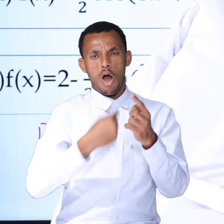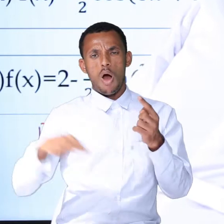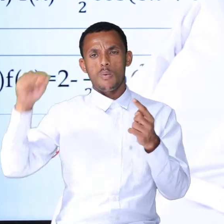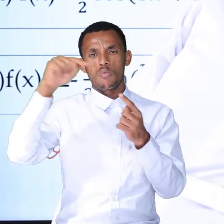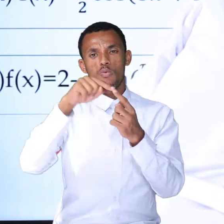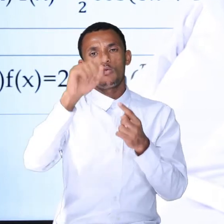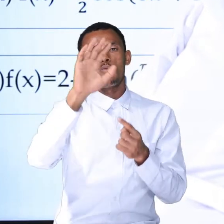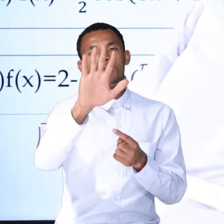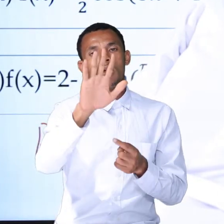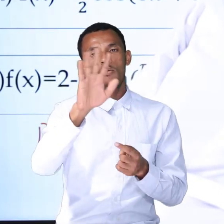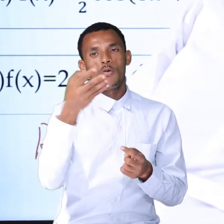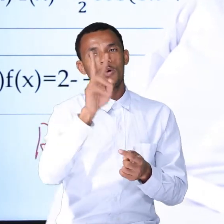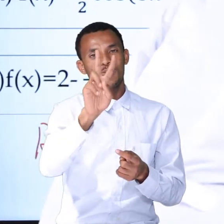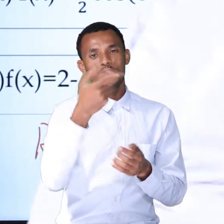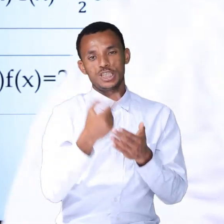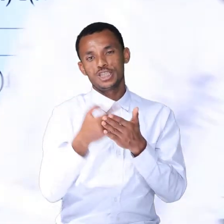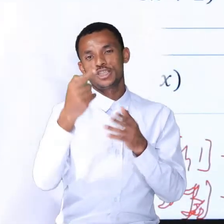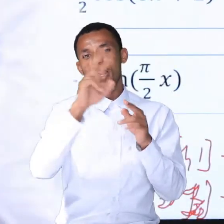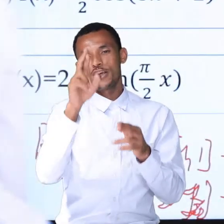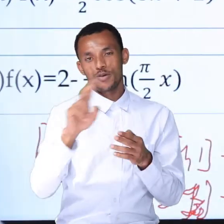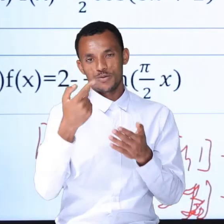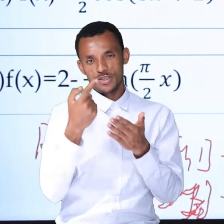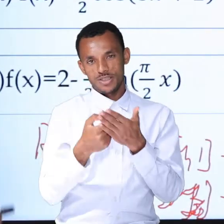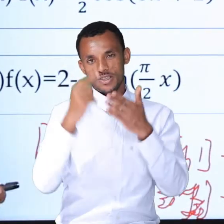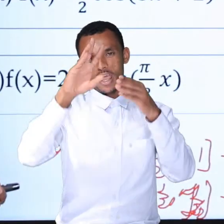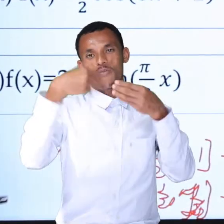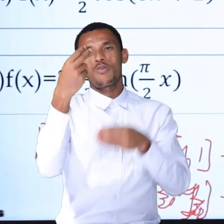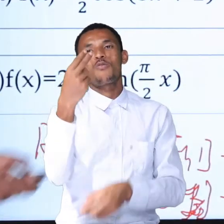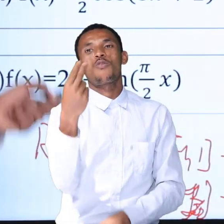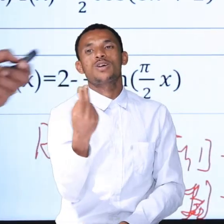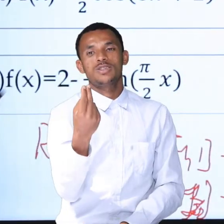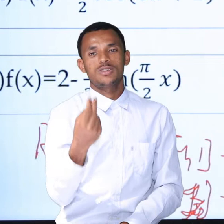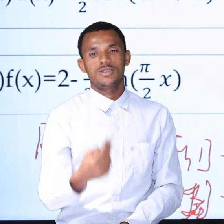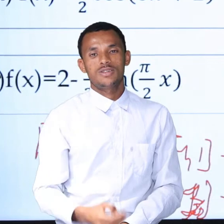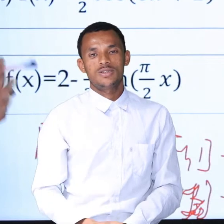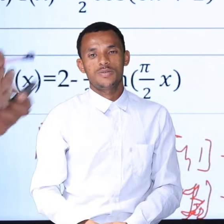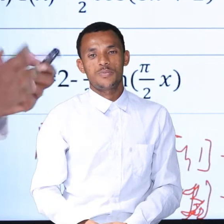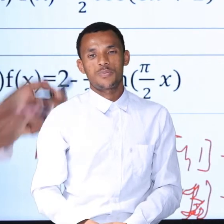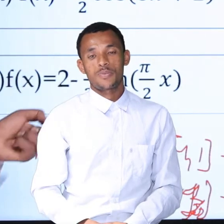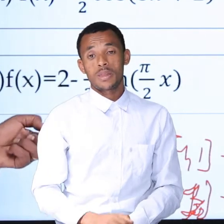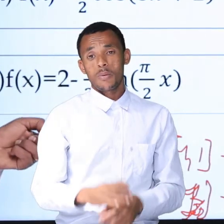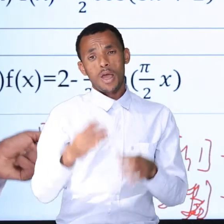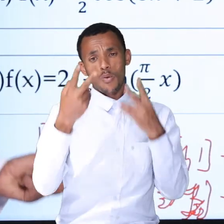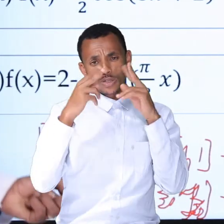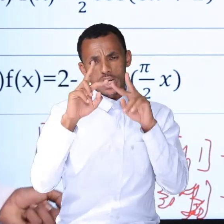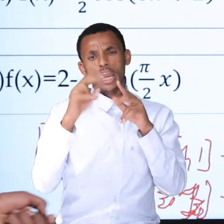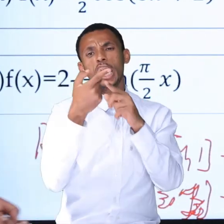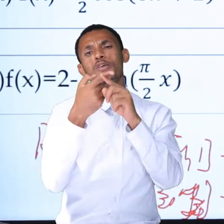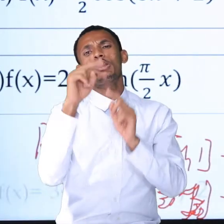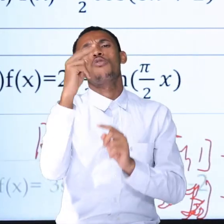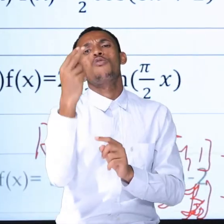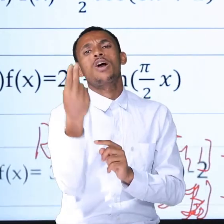5 over 2 it will be. This is the range of that given function it will be. So by considering different